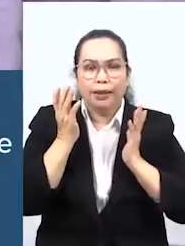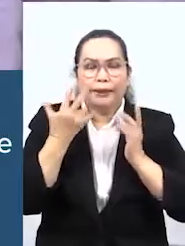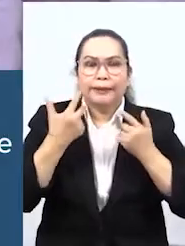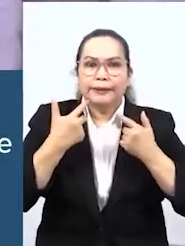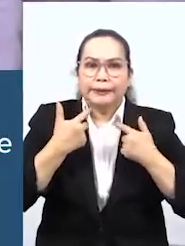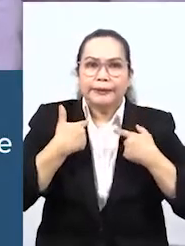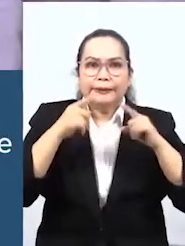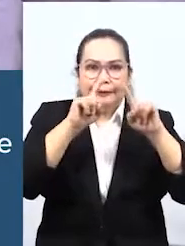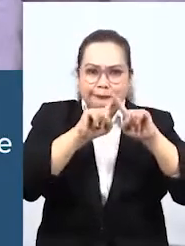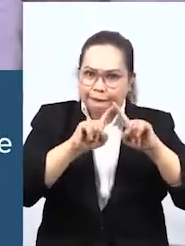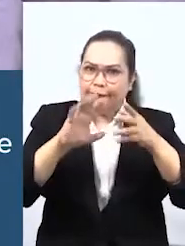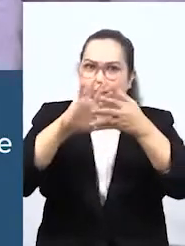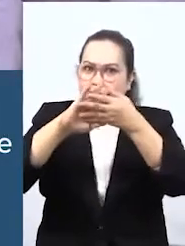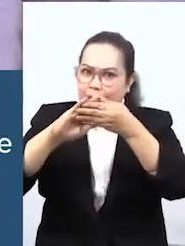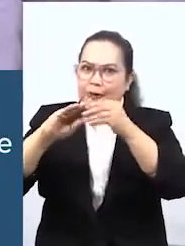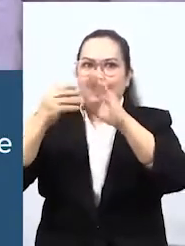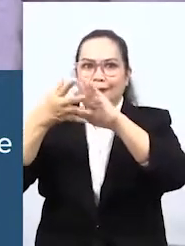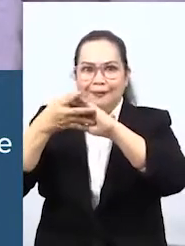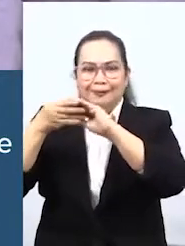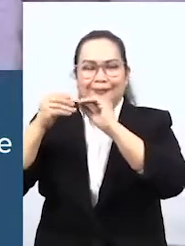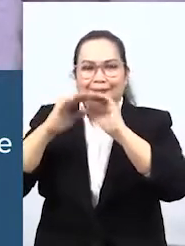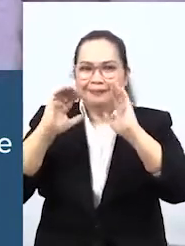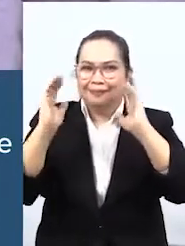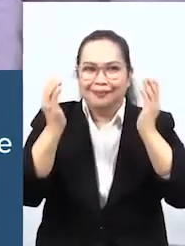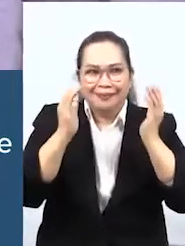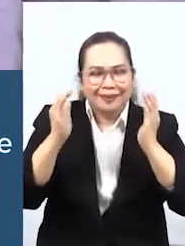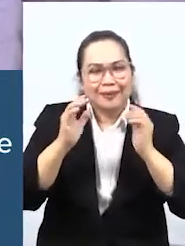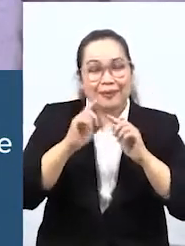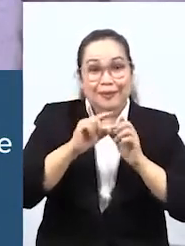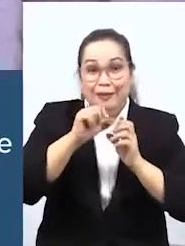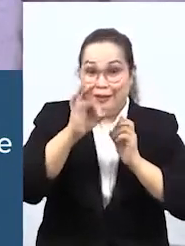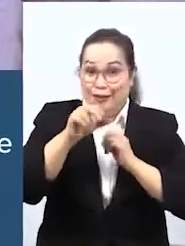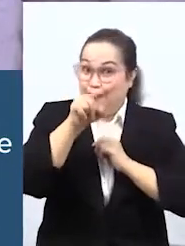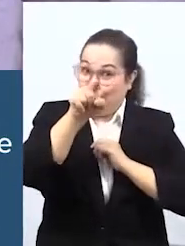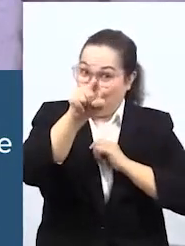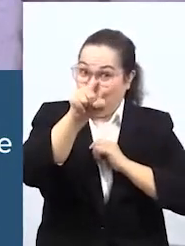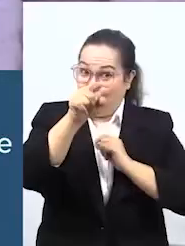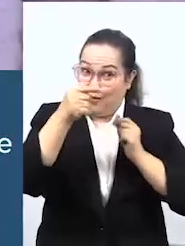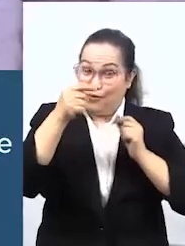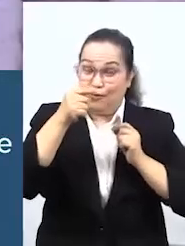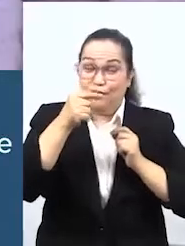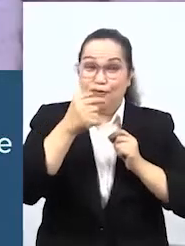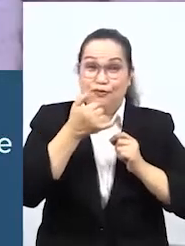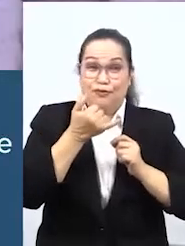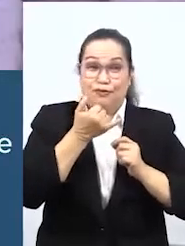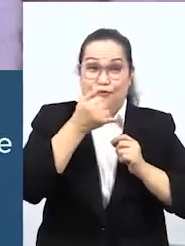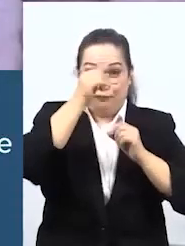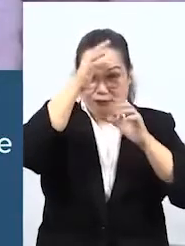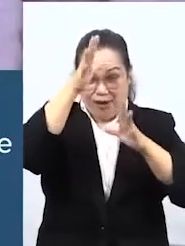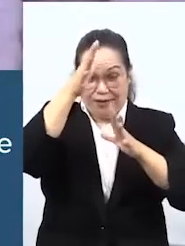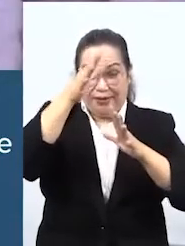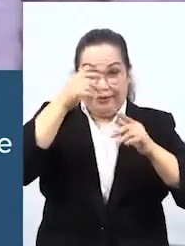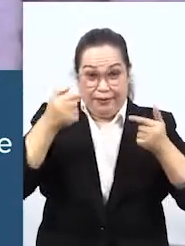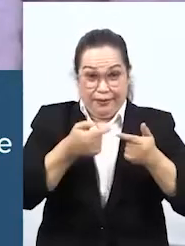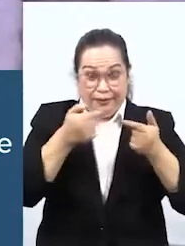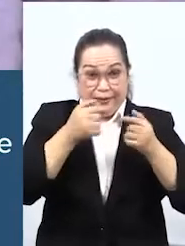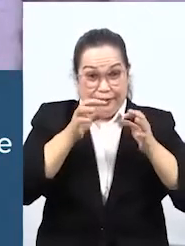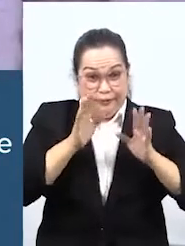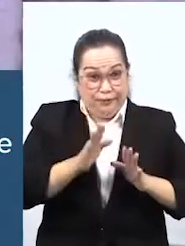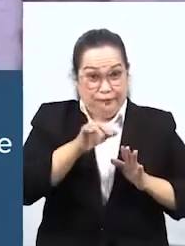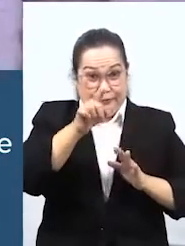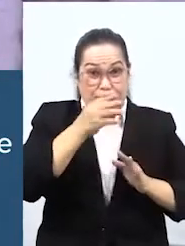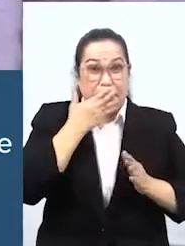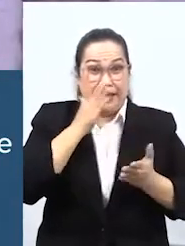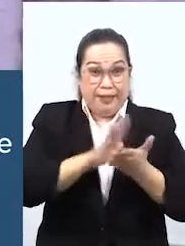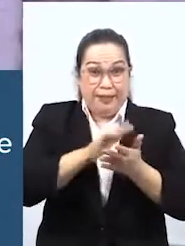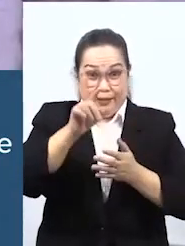several stories that has resemblance ano if you a sinful father your child is asking for food